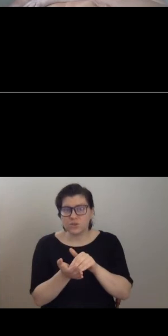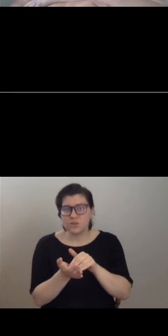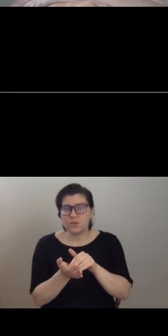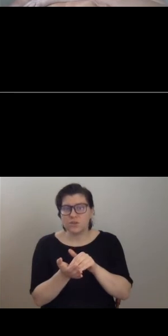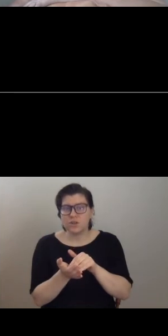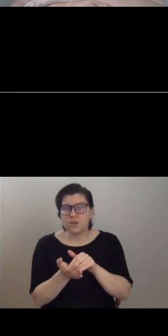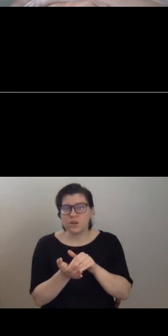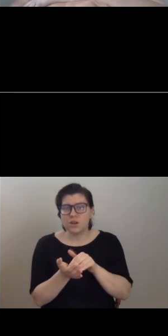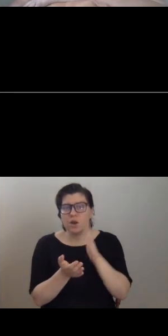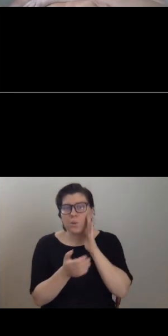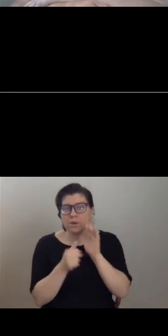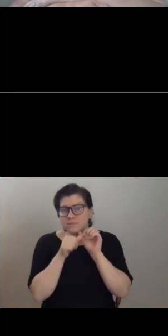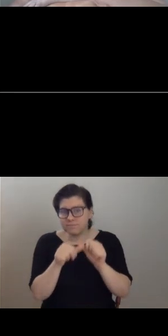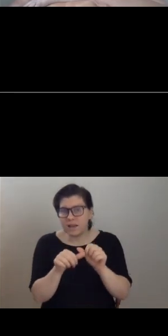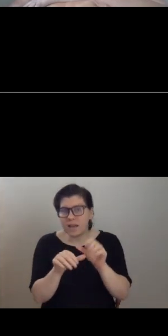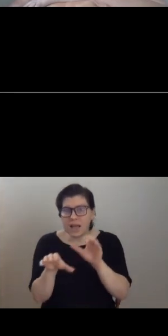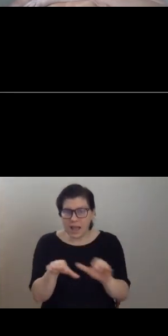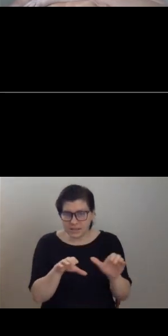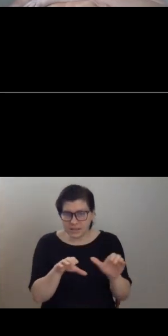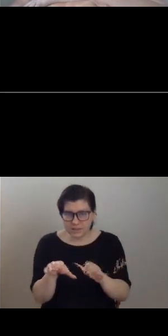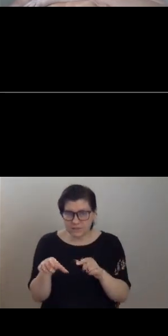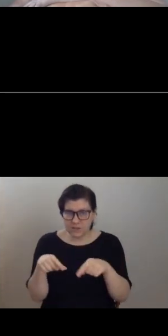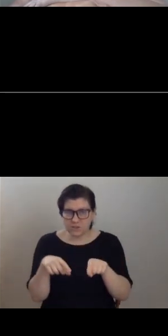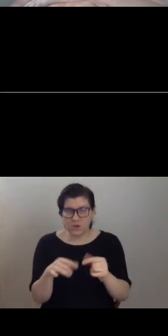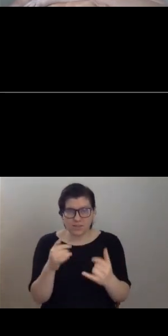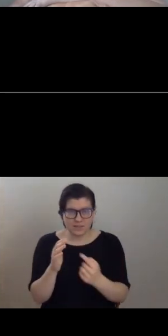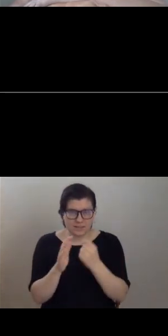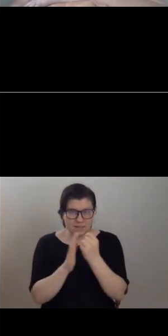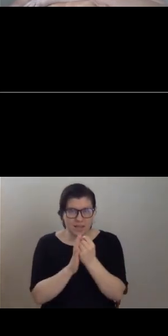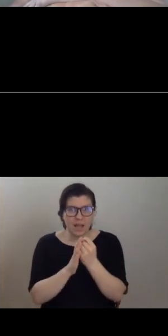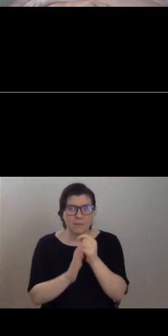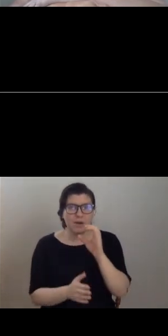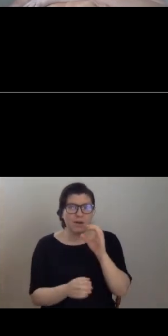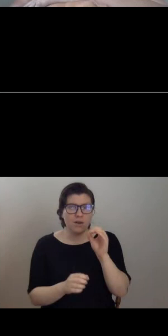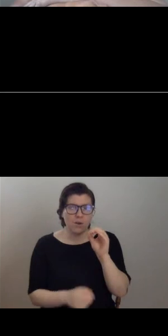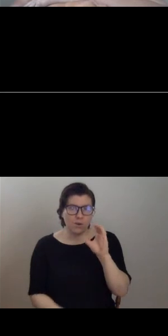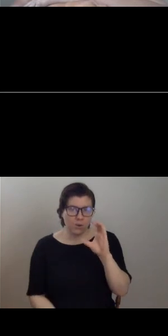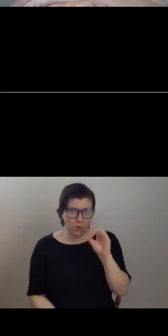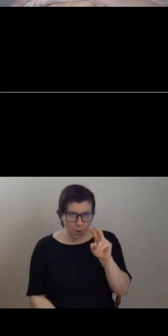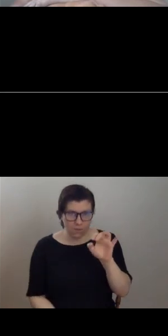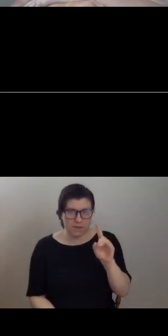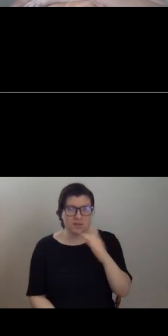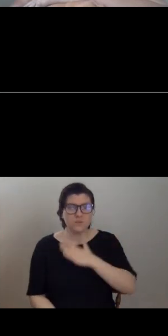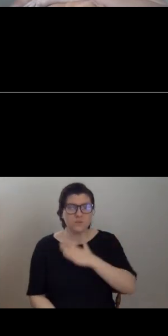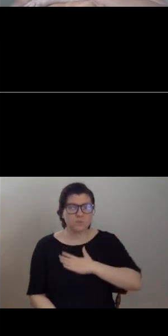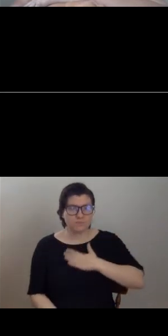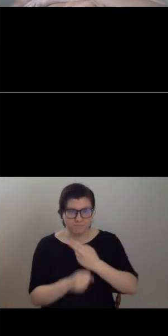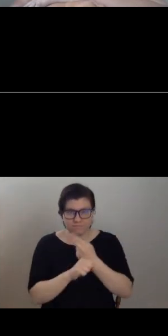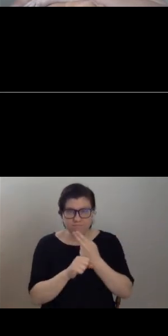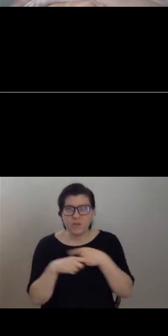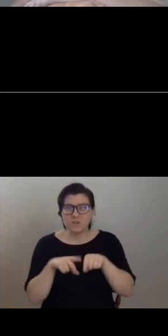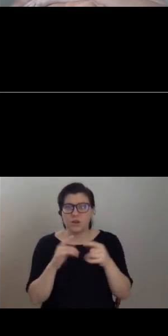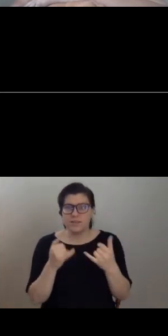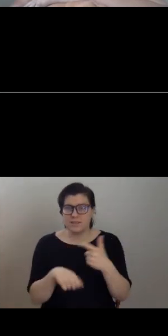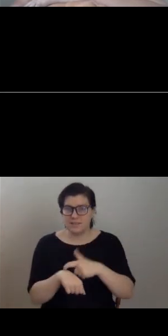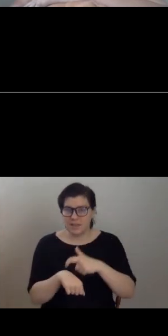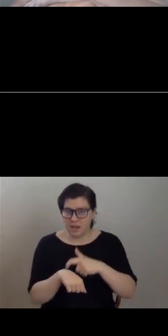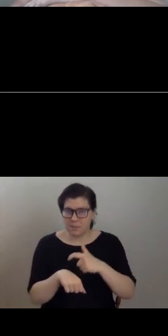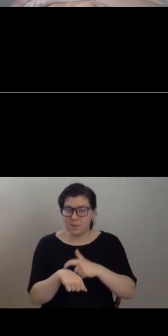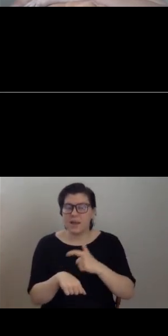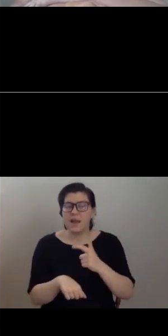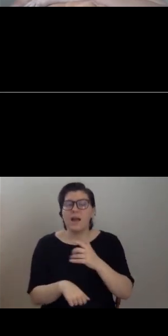staying active during this time of COVID, and there's a phone number there to please use during this particular time, and they